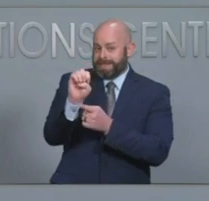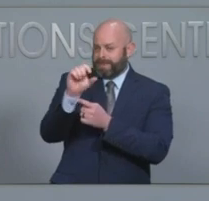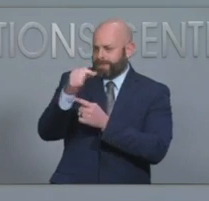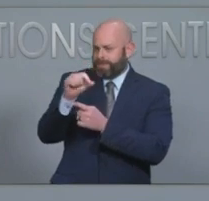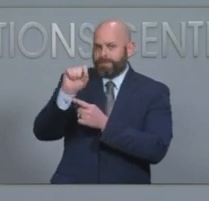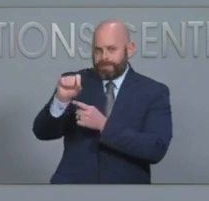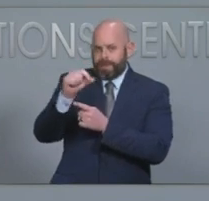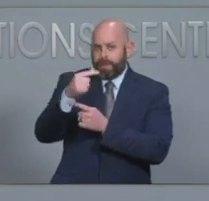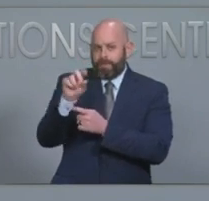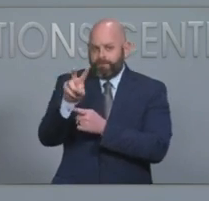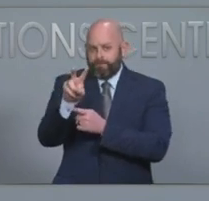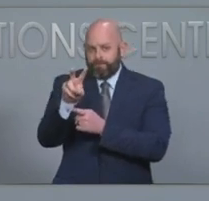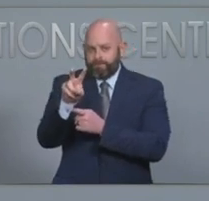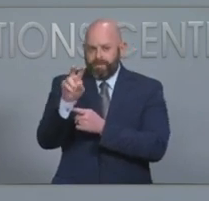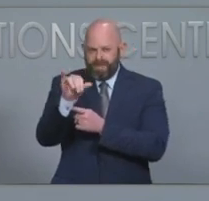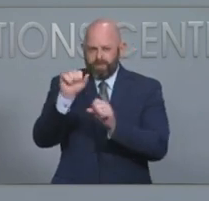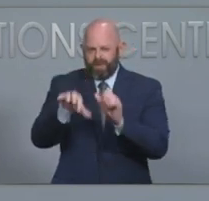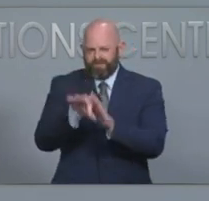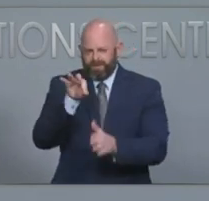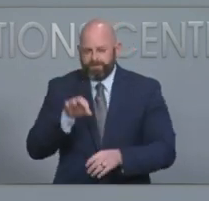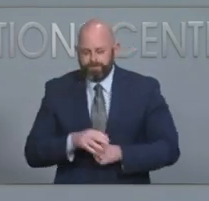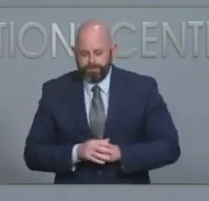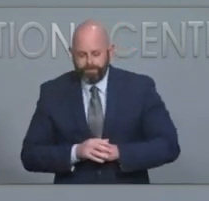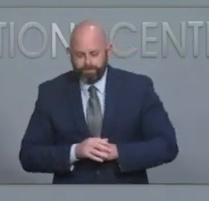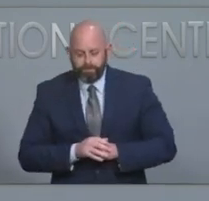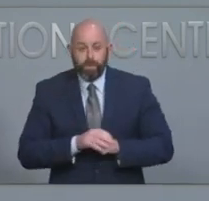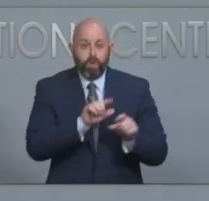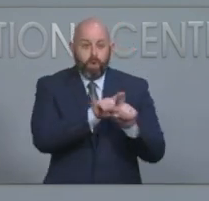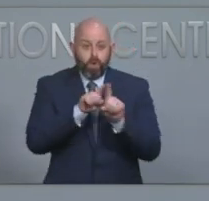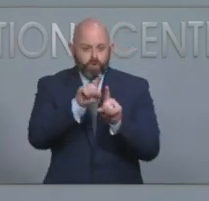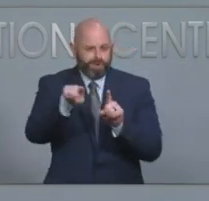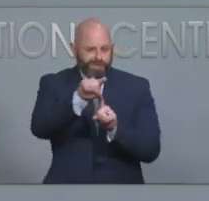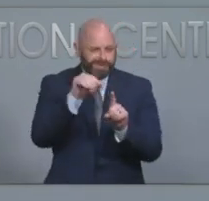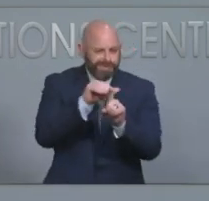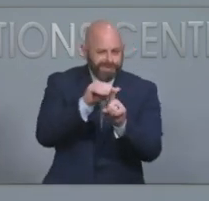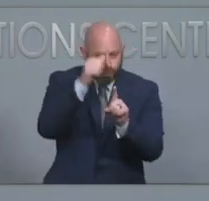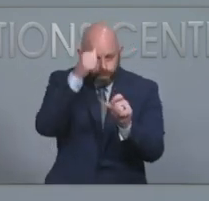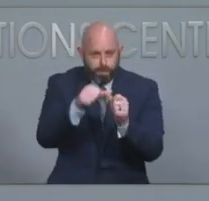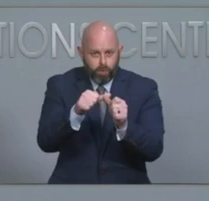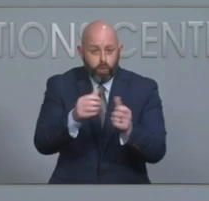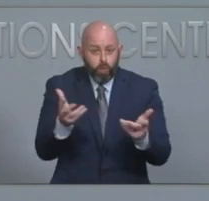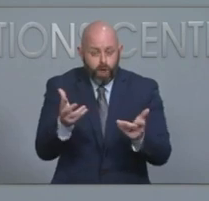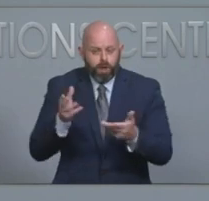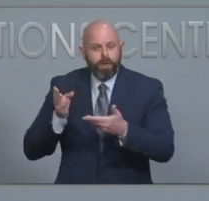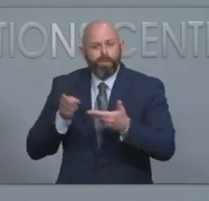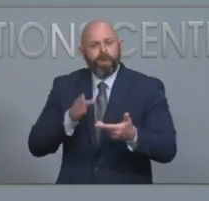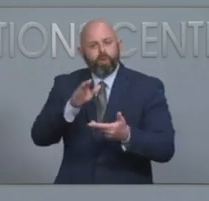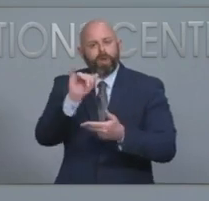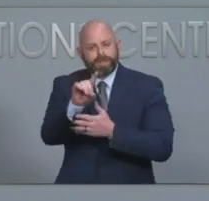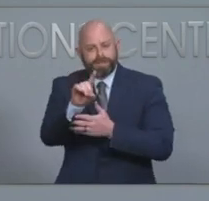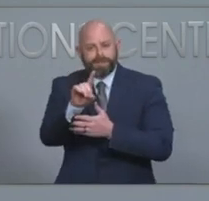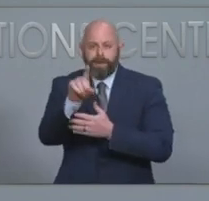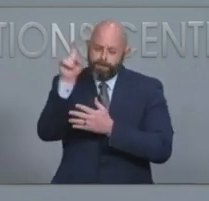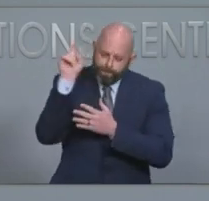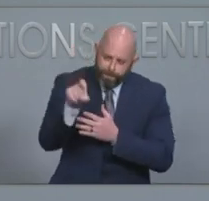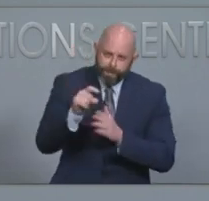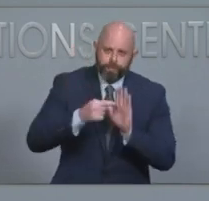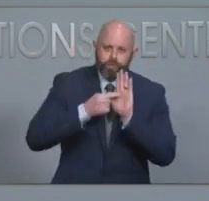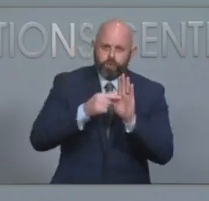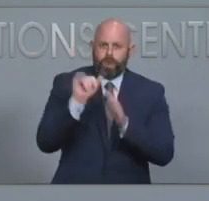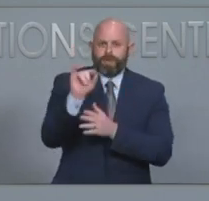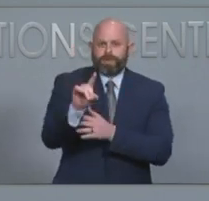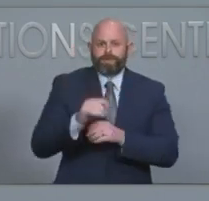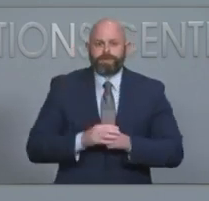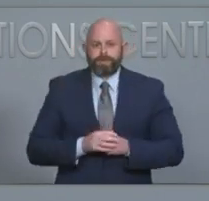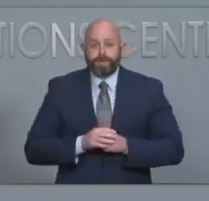ncsbe.gov. Here's another important reminder. Remember to bring your ID. Voters will be asked